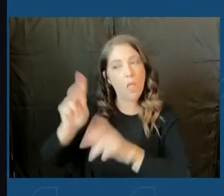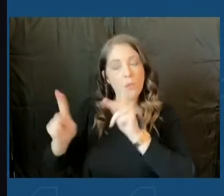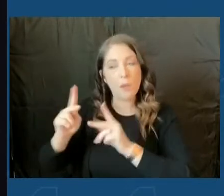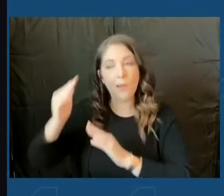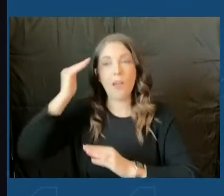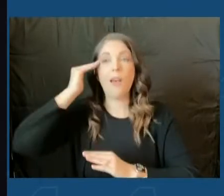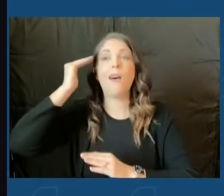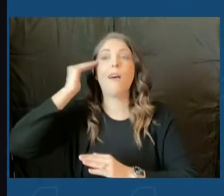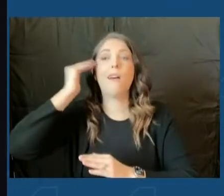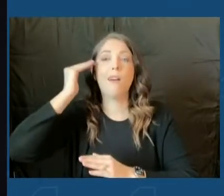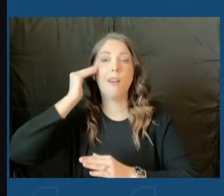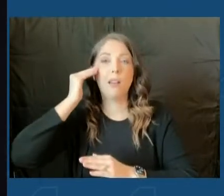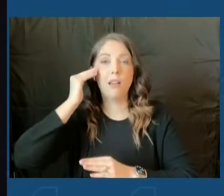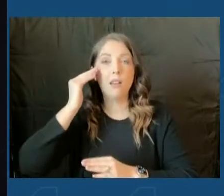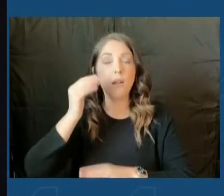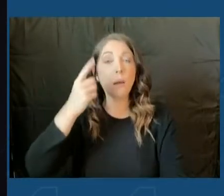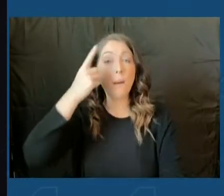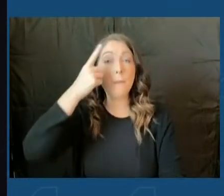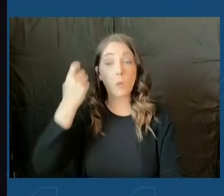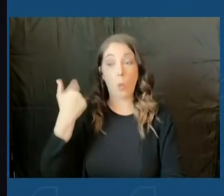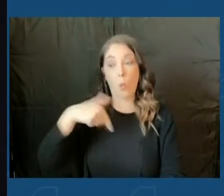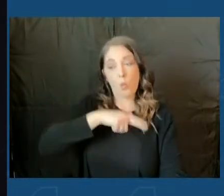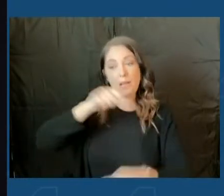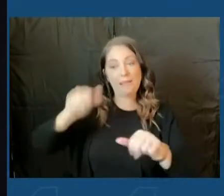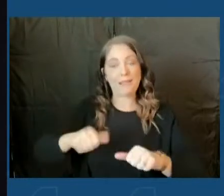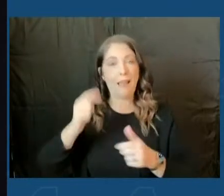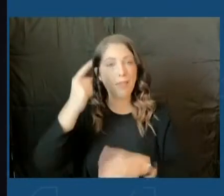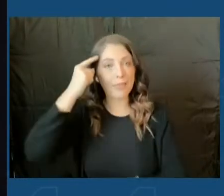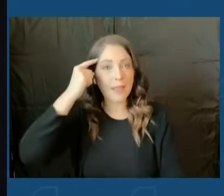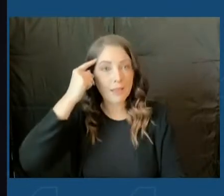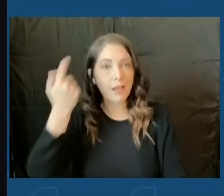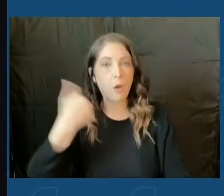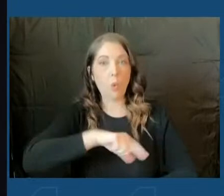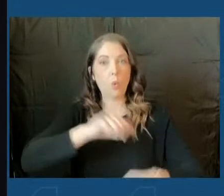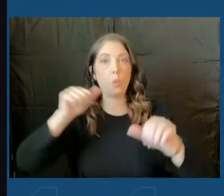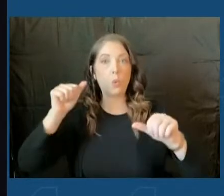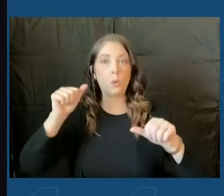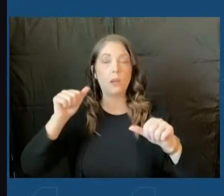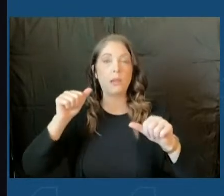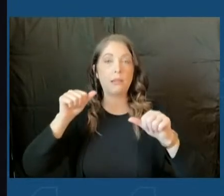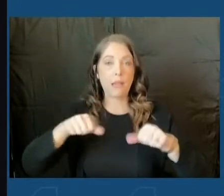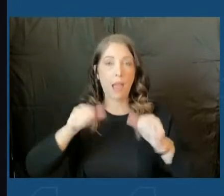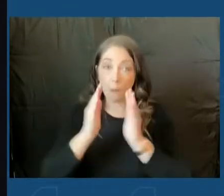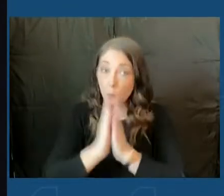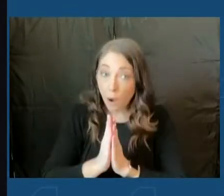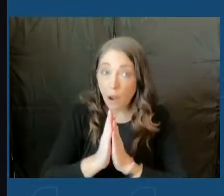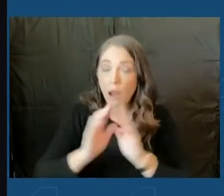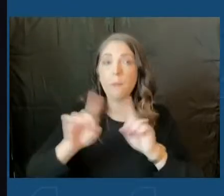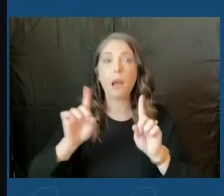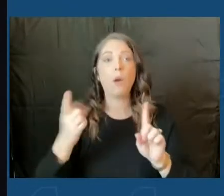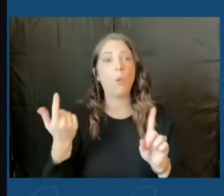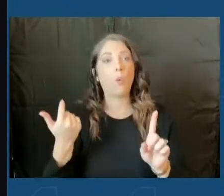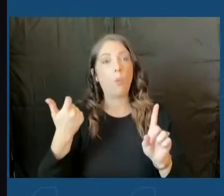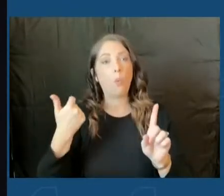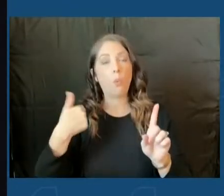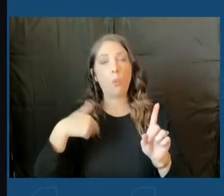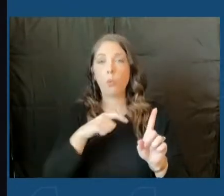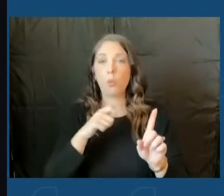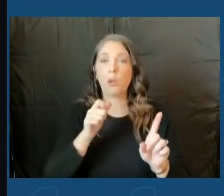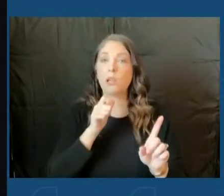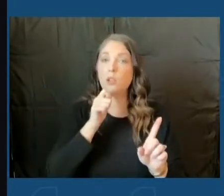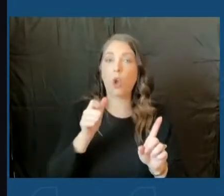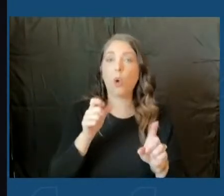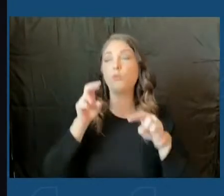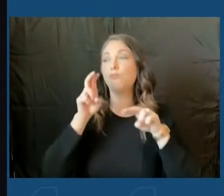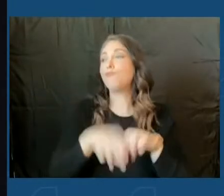we can think, we do pray, but we do not sit